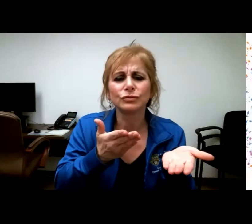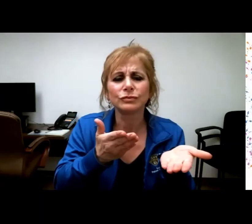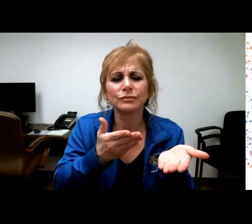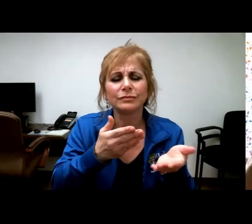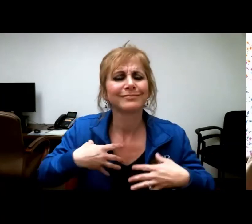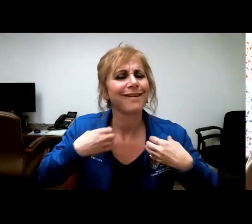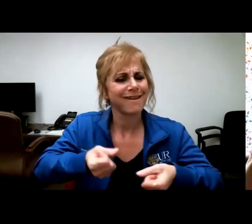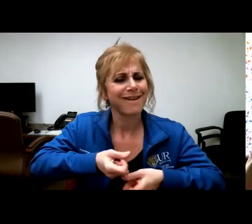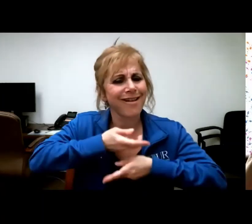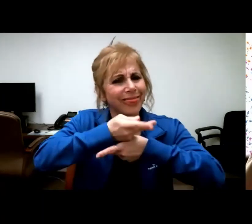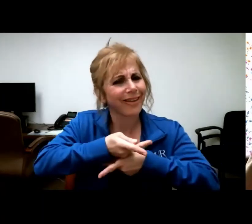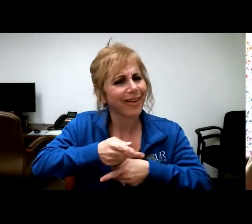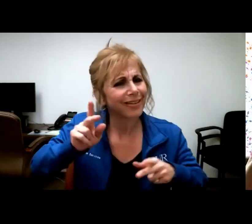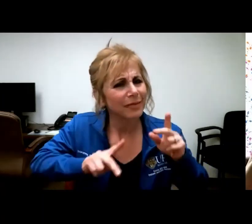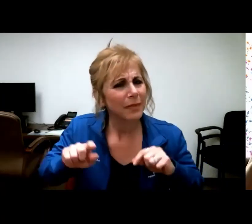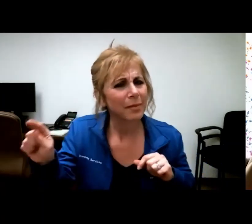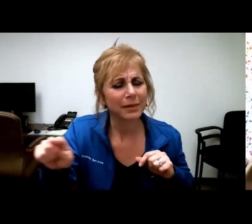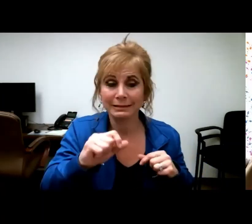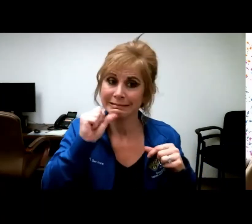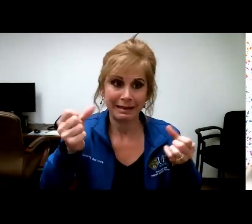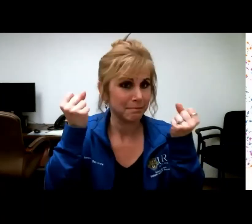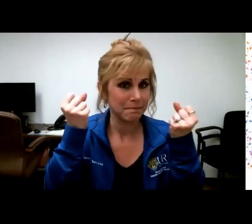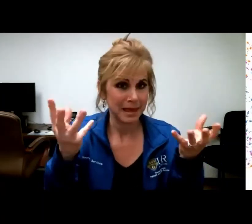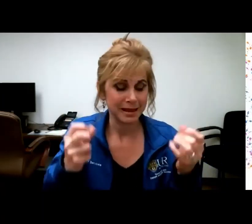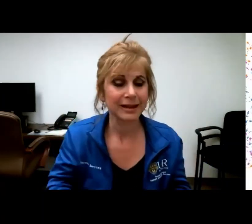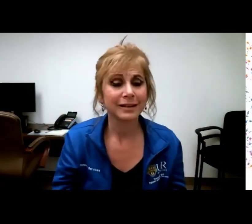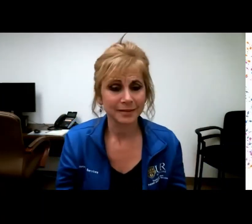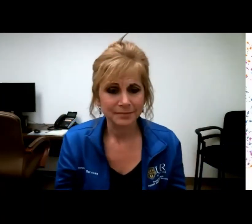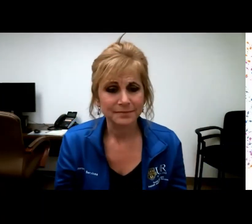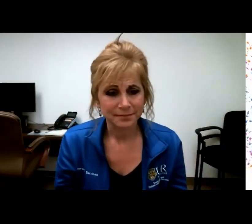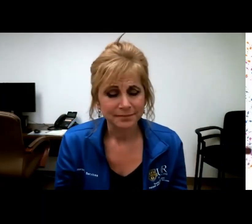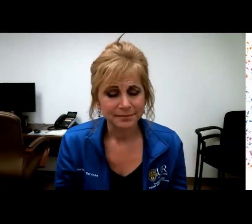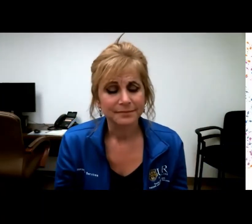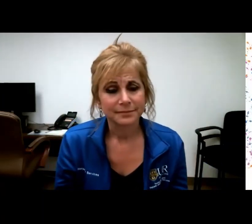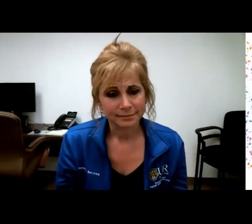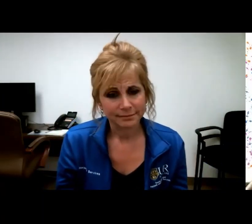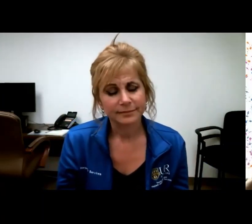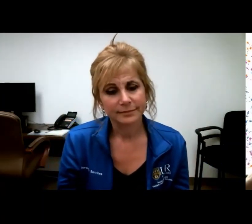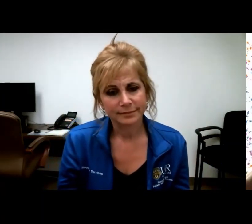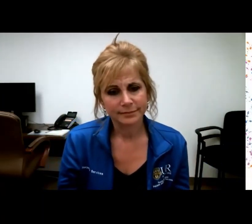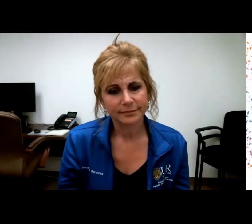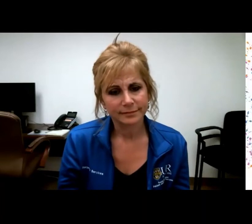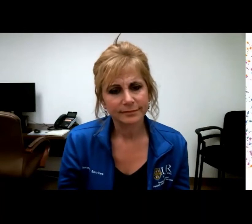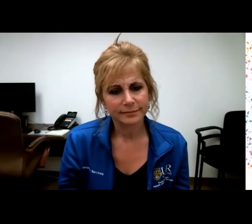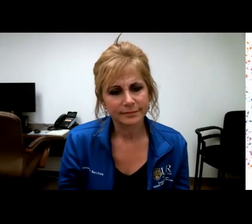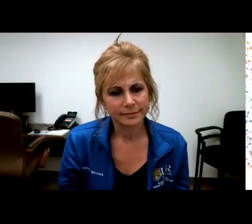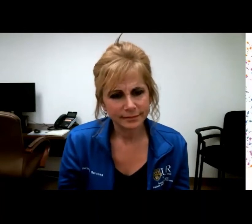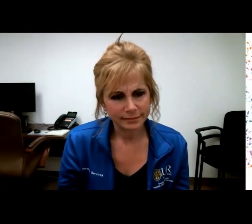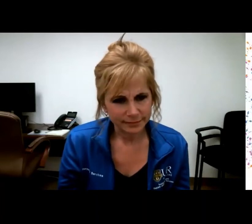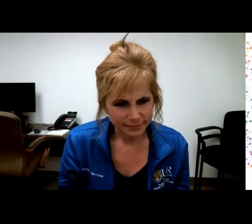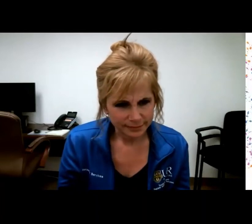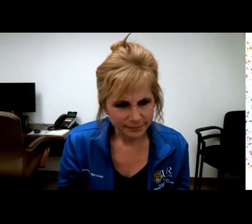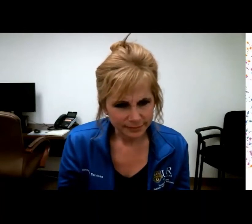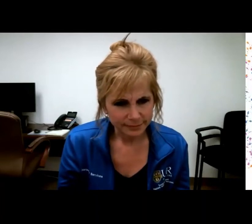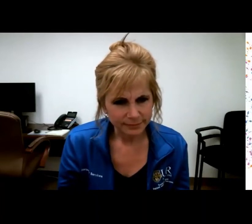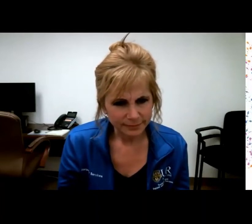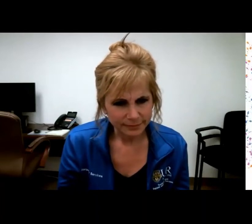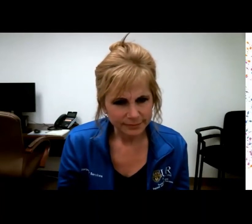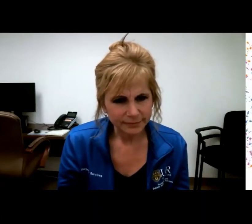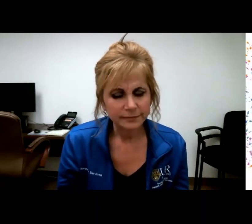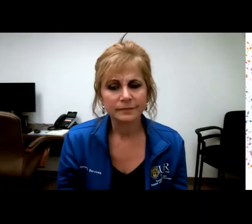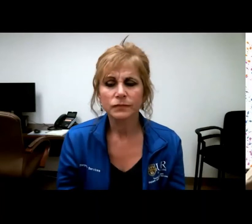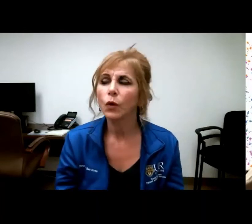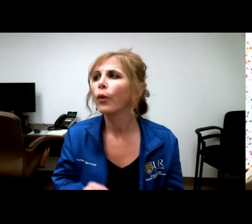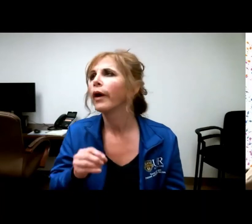round table the other day at Summit, and it was pointed out that it's not enough to have a receptionist who can